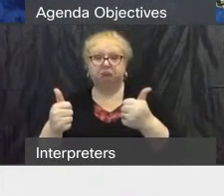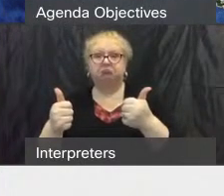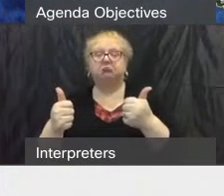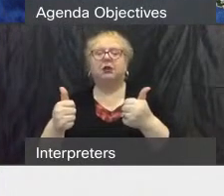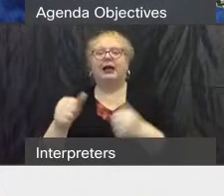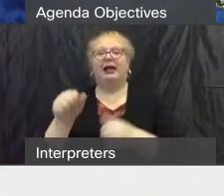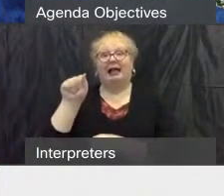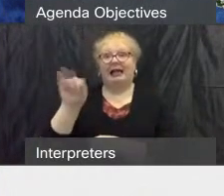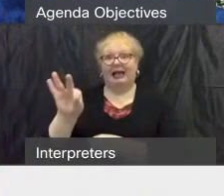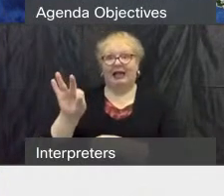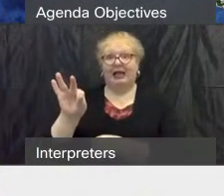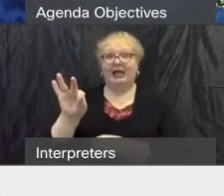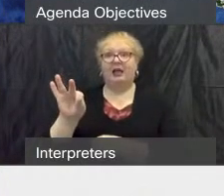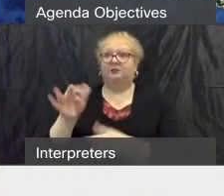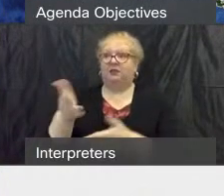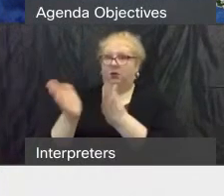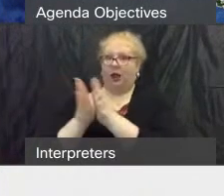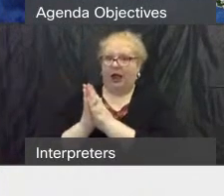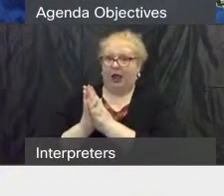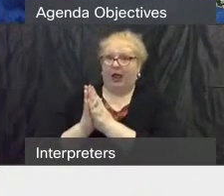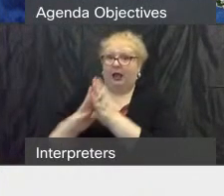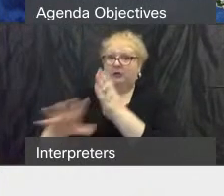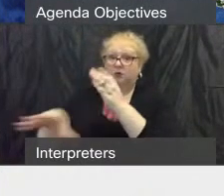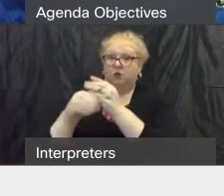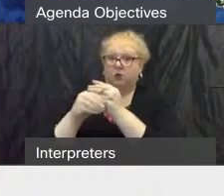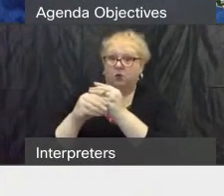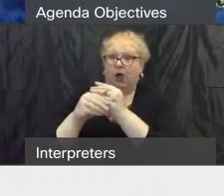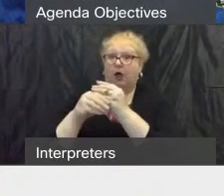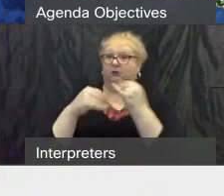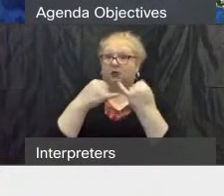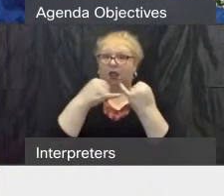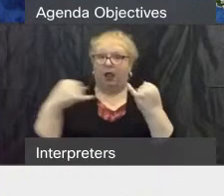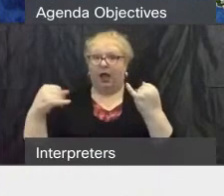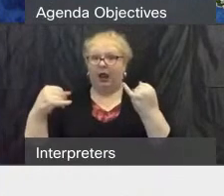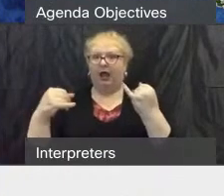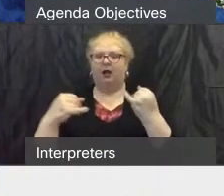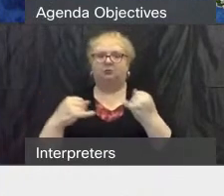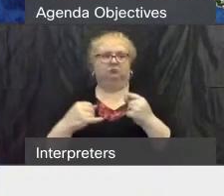there's a request that's added, then something's going to have to be reduced.